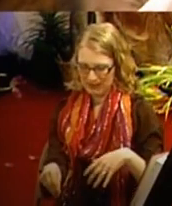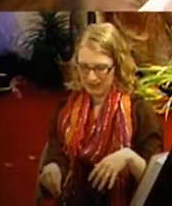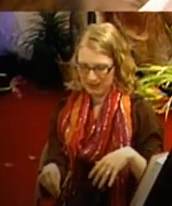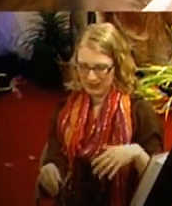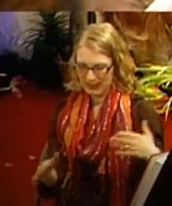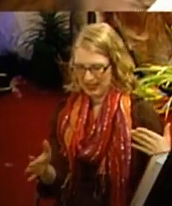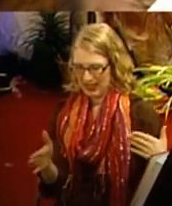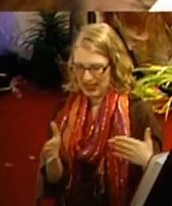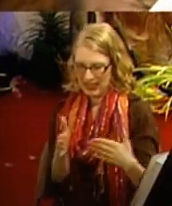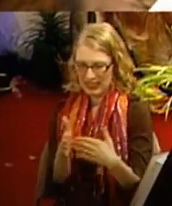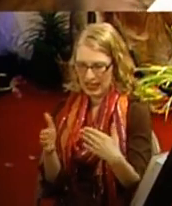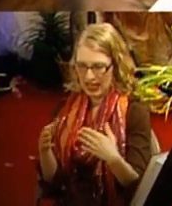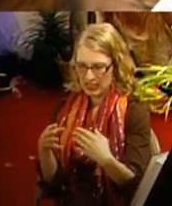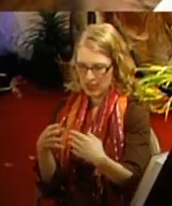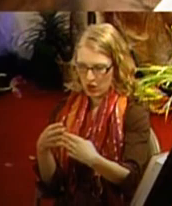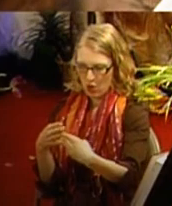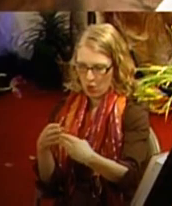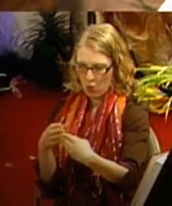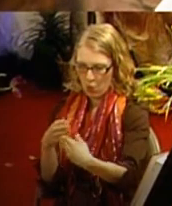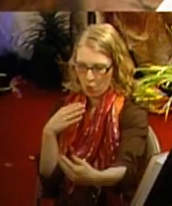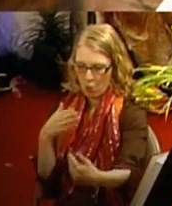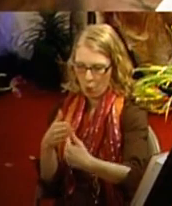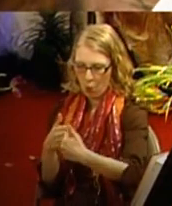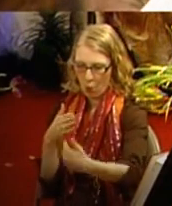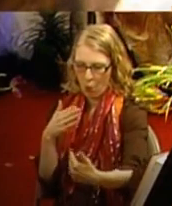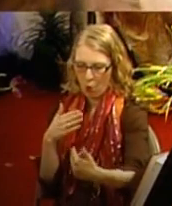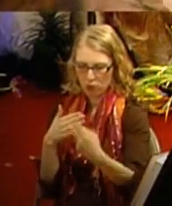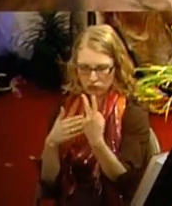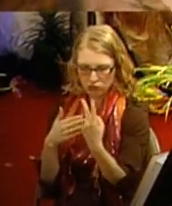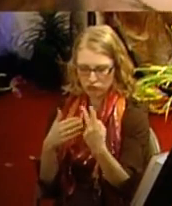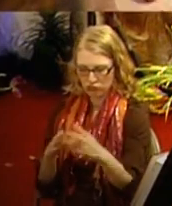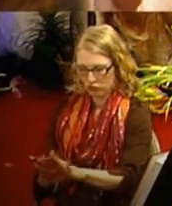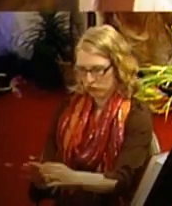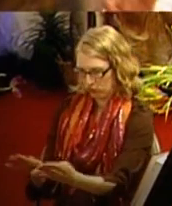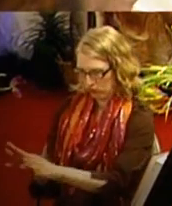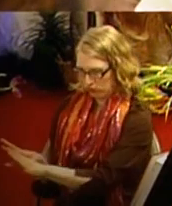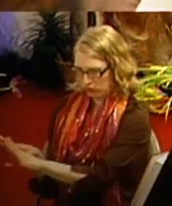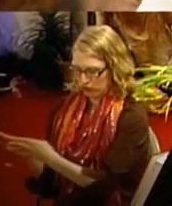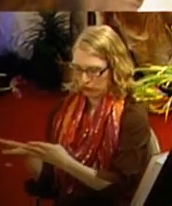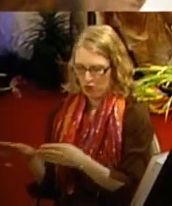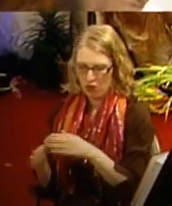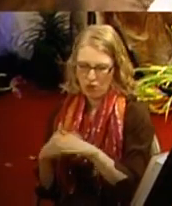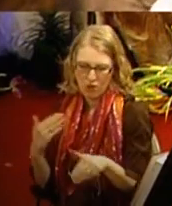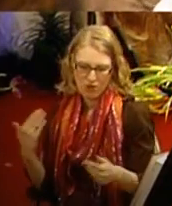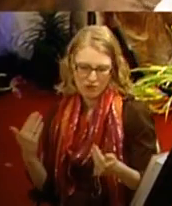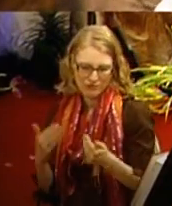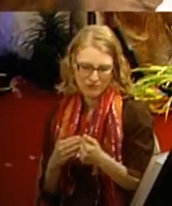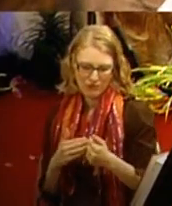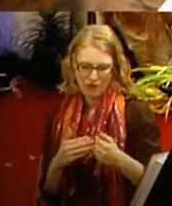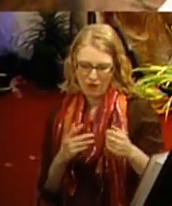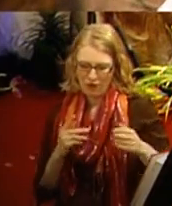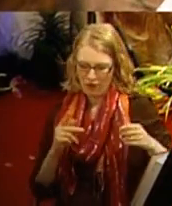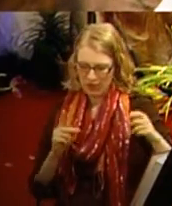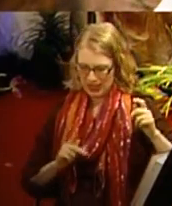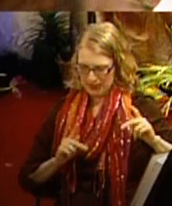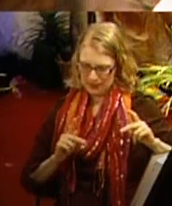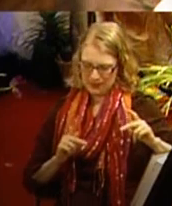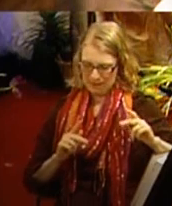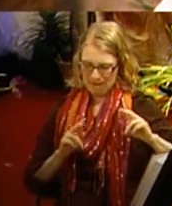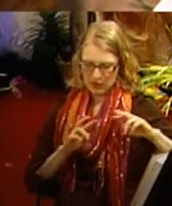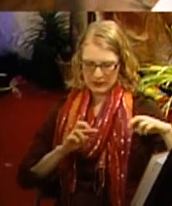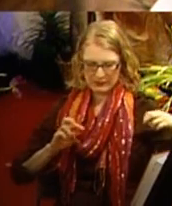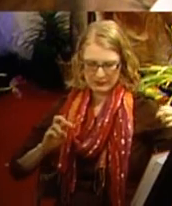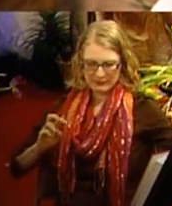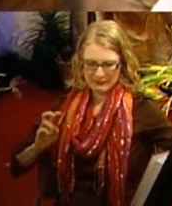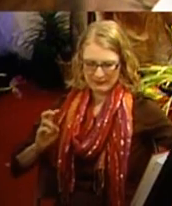against a wall that had two doors. All the subjects of the king would gather around. They